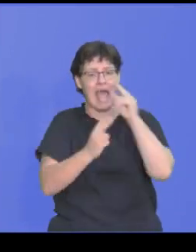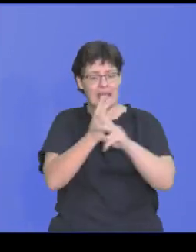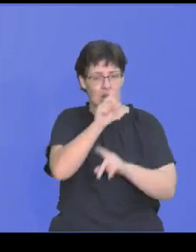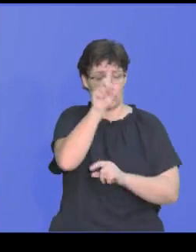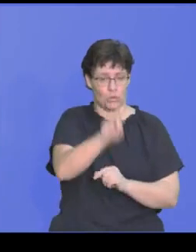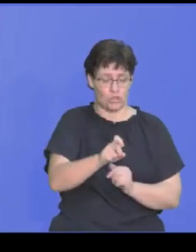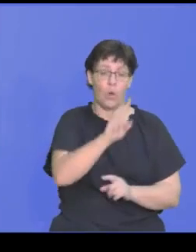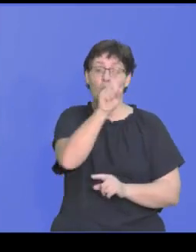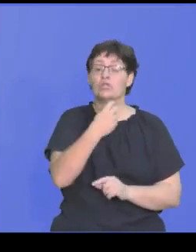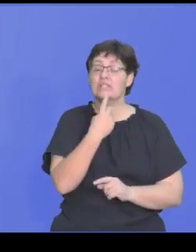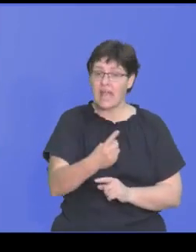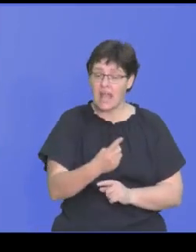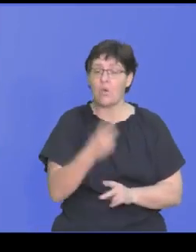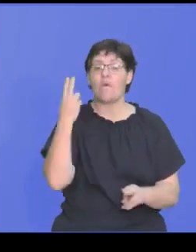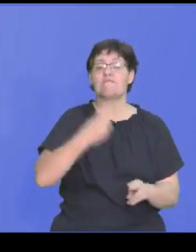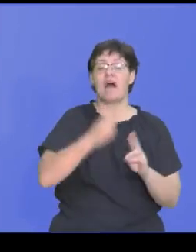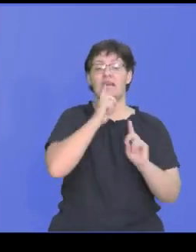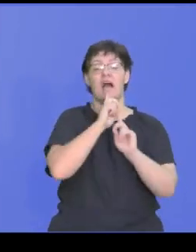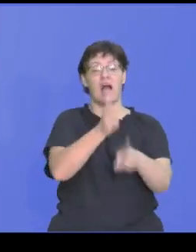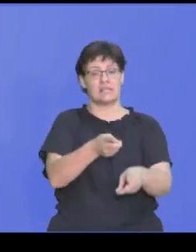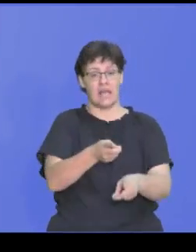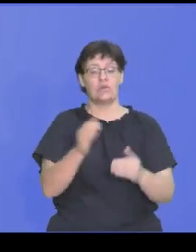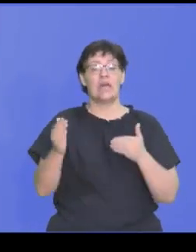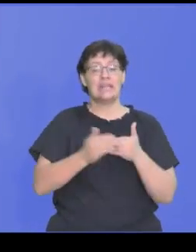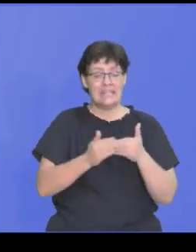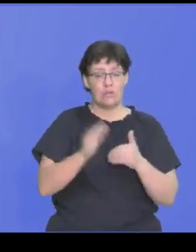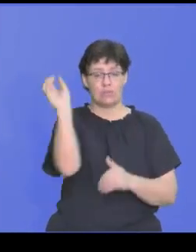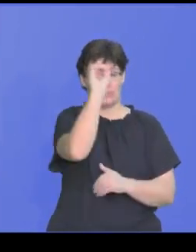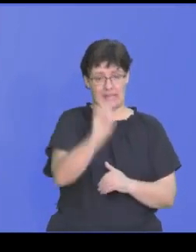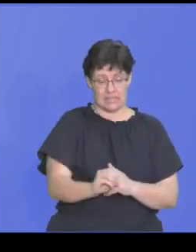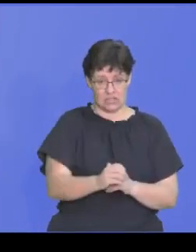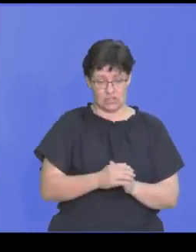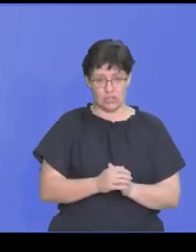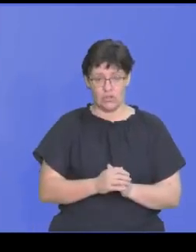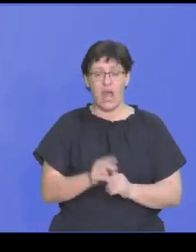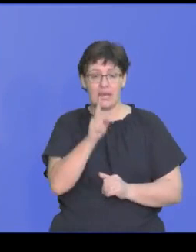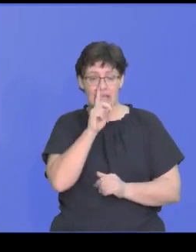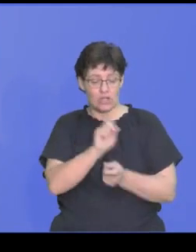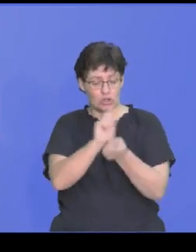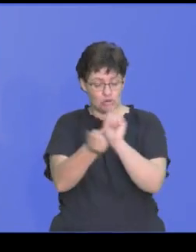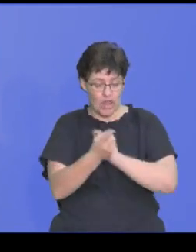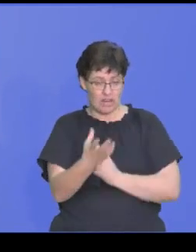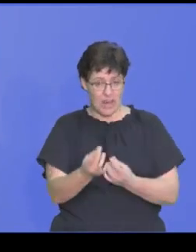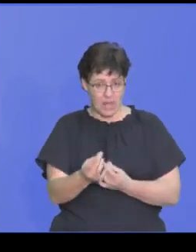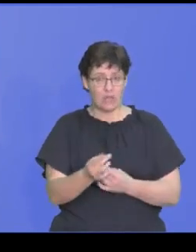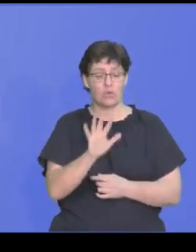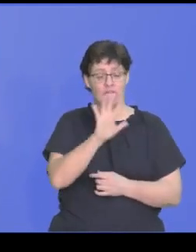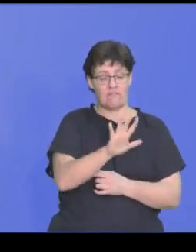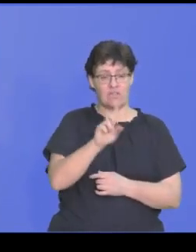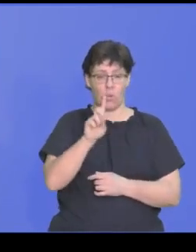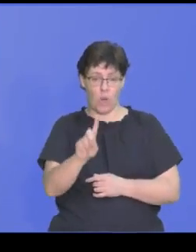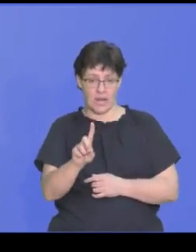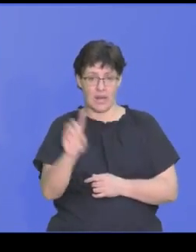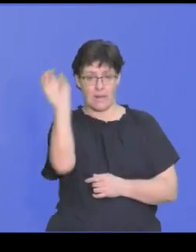question, because the question said, give your final answer to the nearest percentage. So I need to change that number to